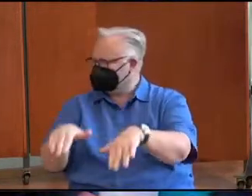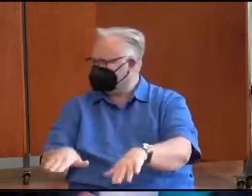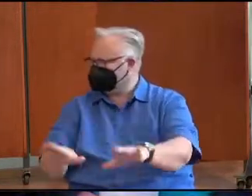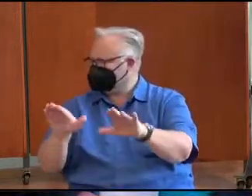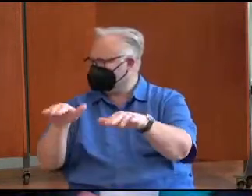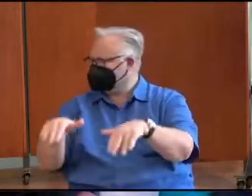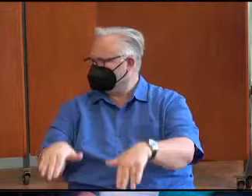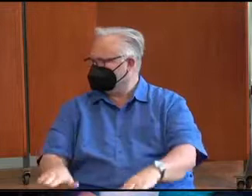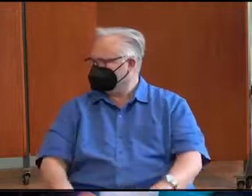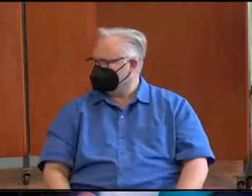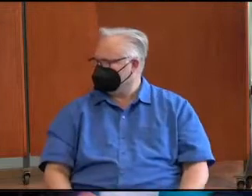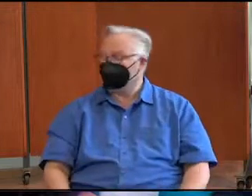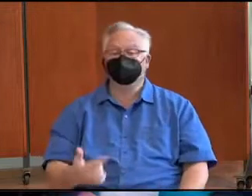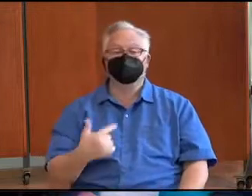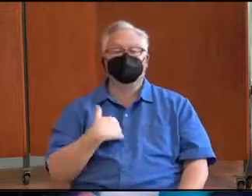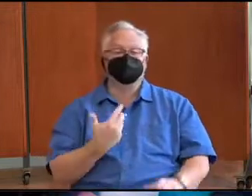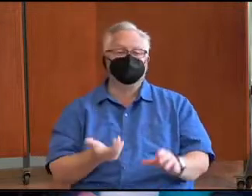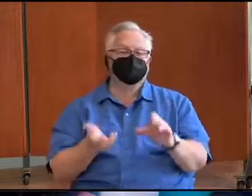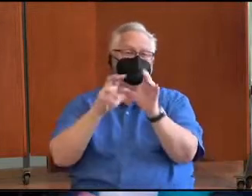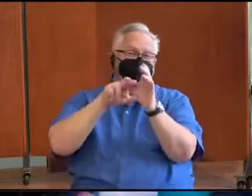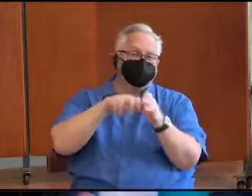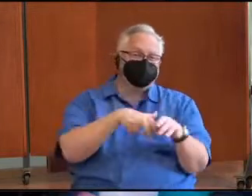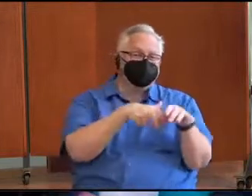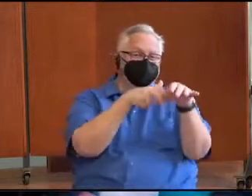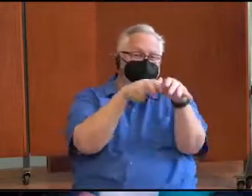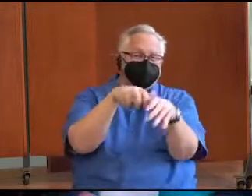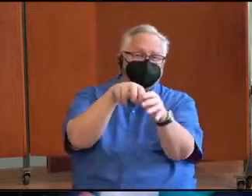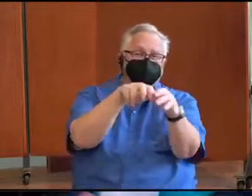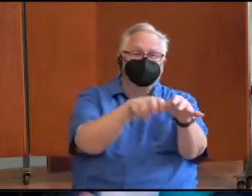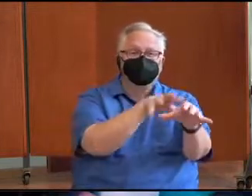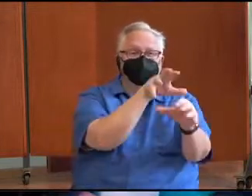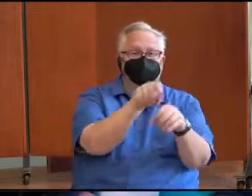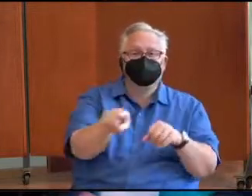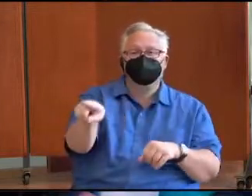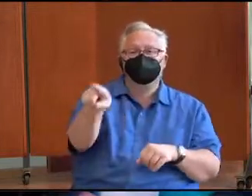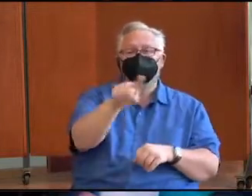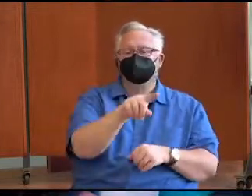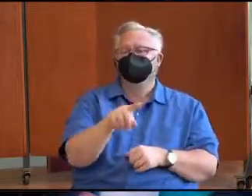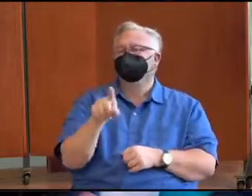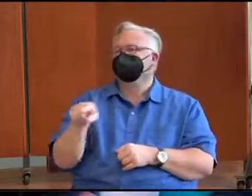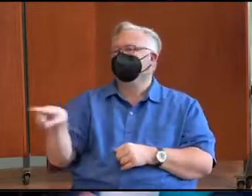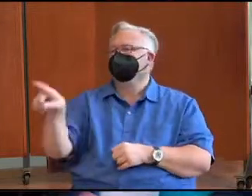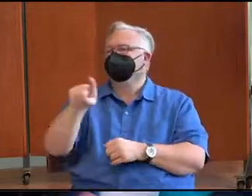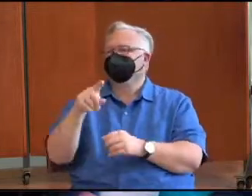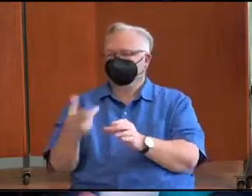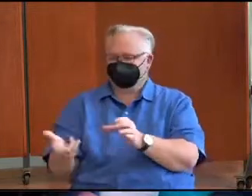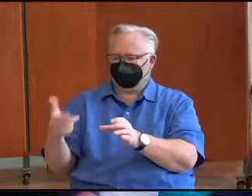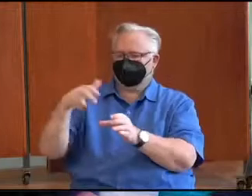Sail in you.